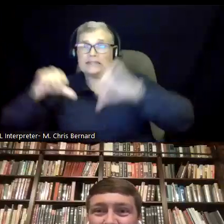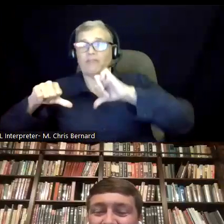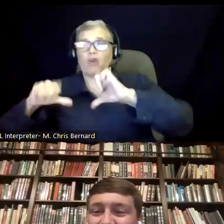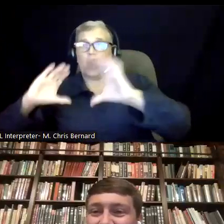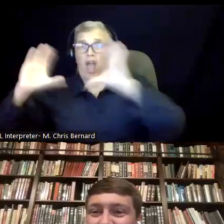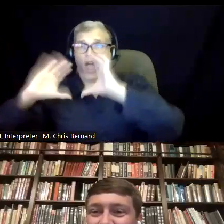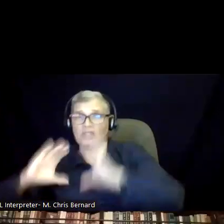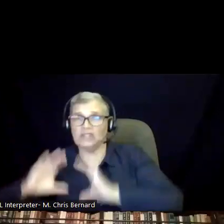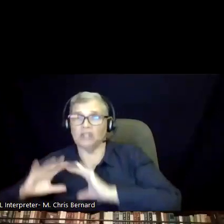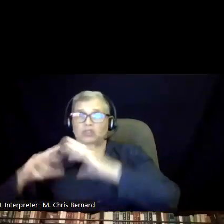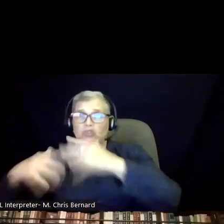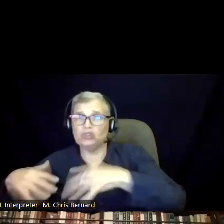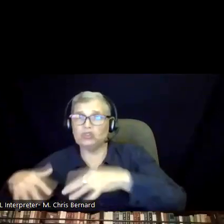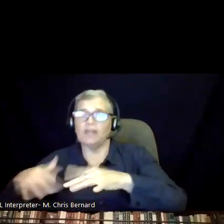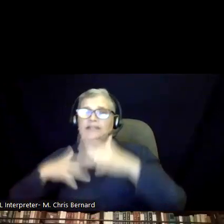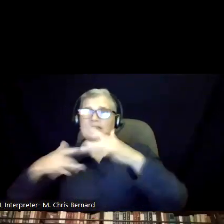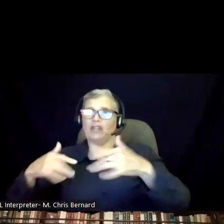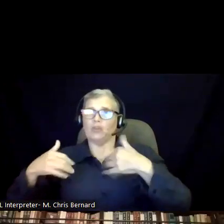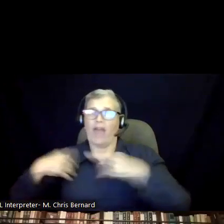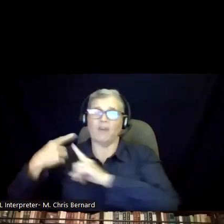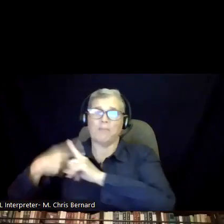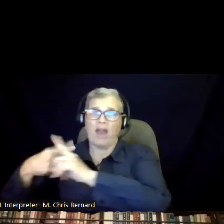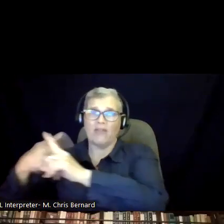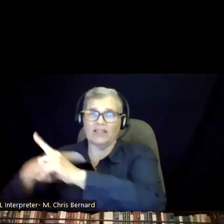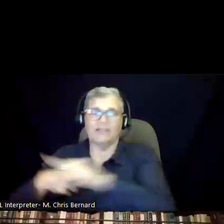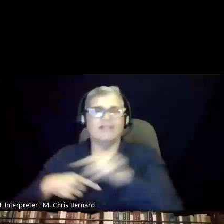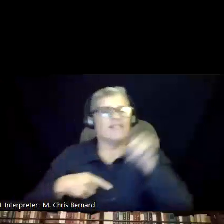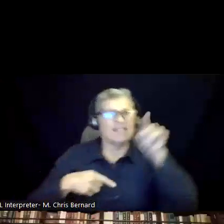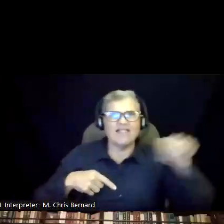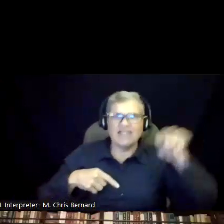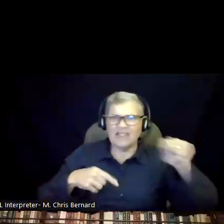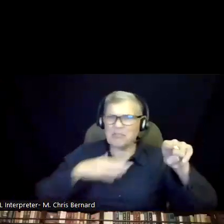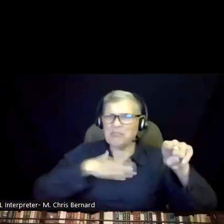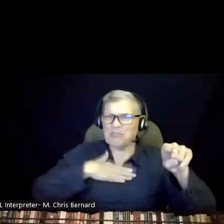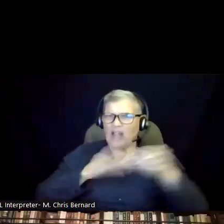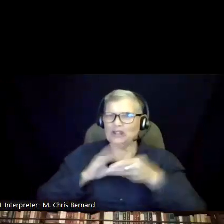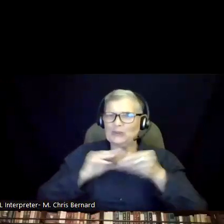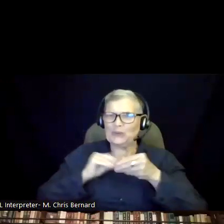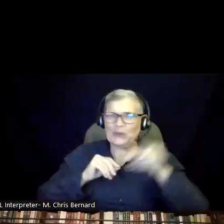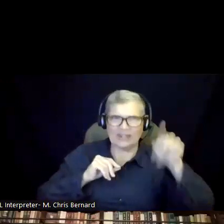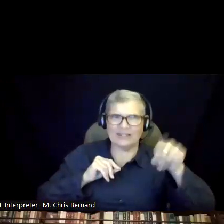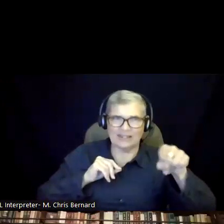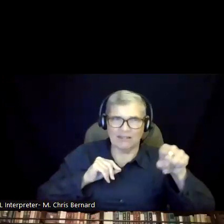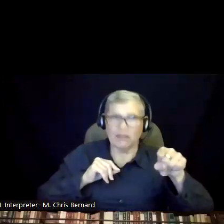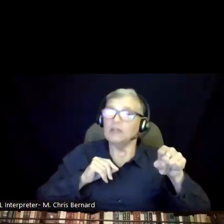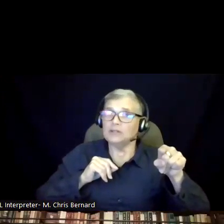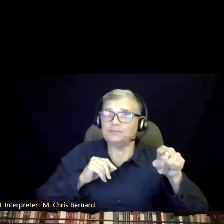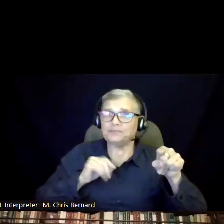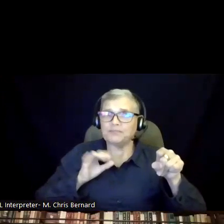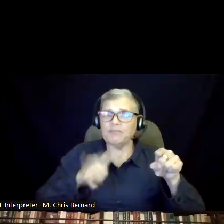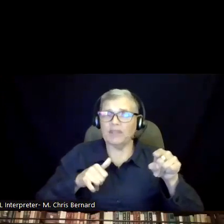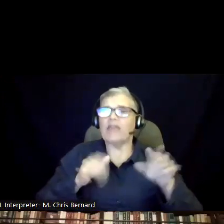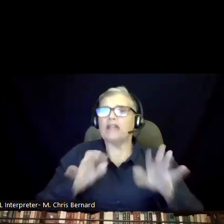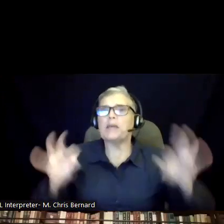you usually have on these monthly webinars, a little bit of my background's helpful and important in figuring